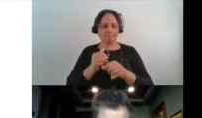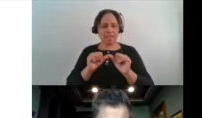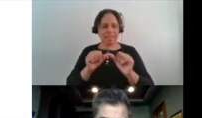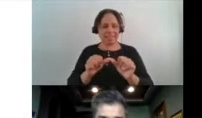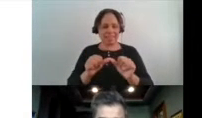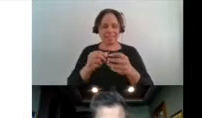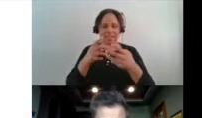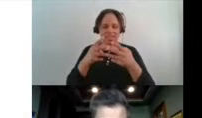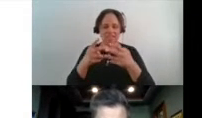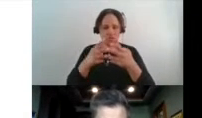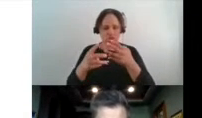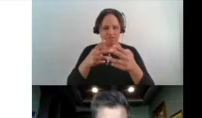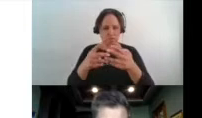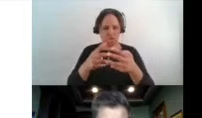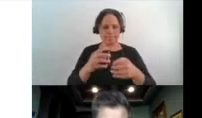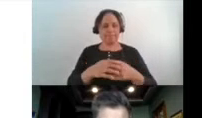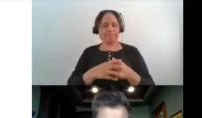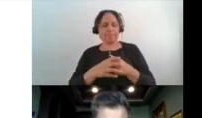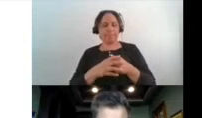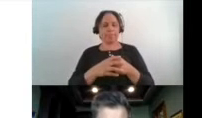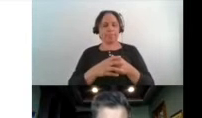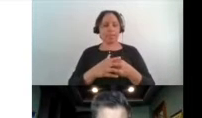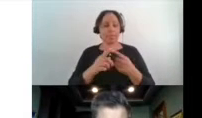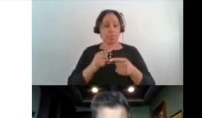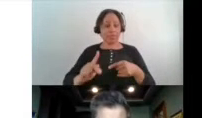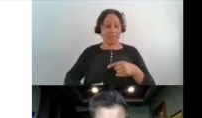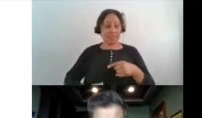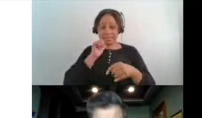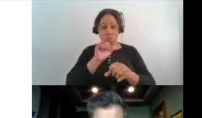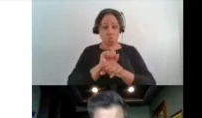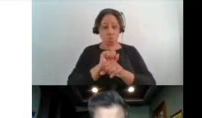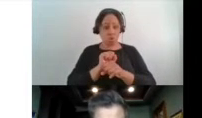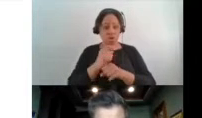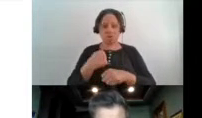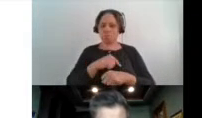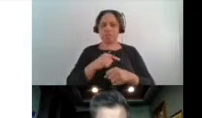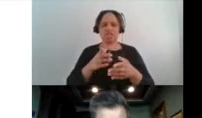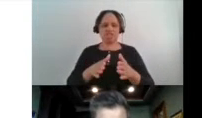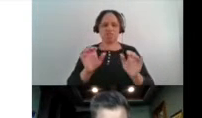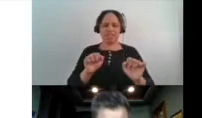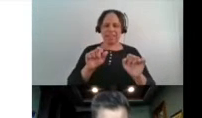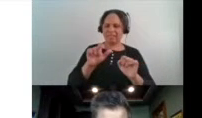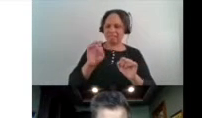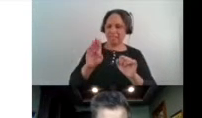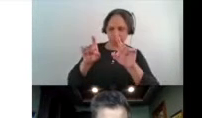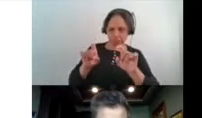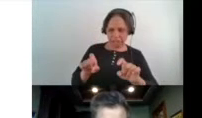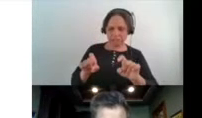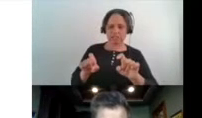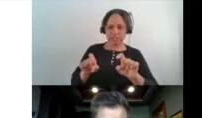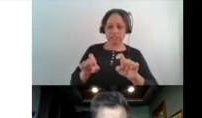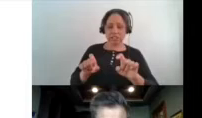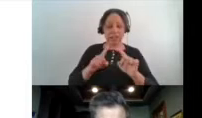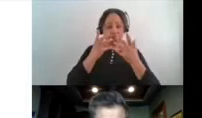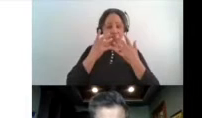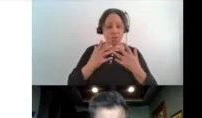filter. So when the kidneys don't work, we generally can do it by lab tests that we just discussed. And unfortunately,